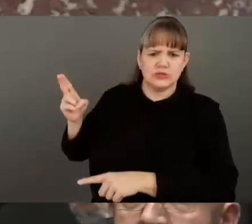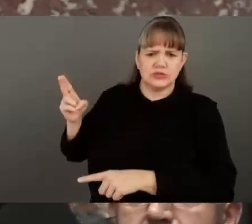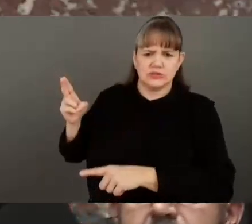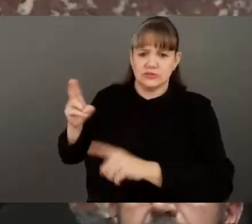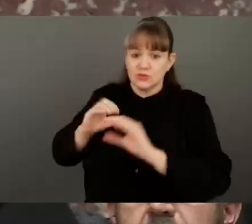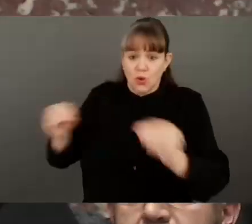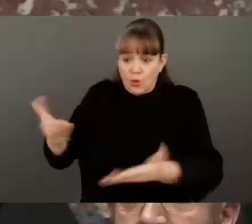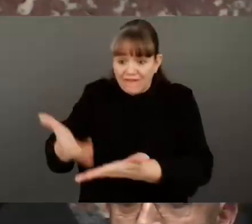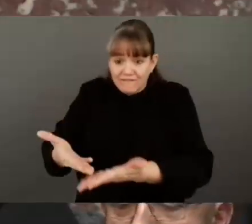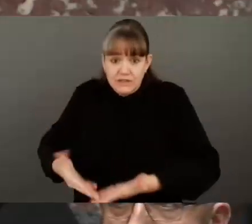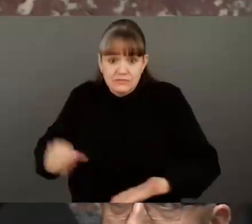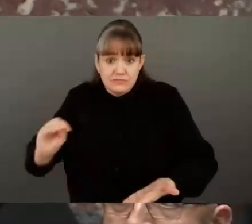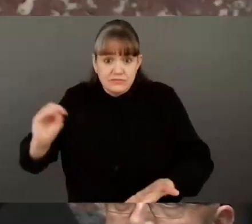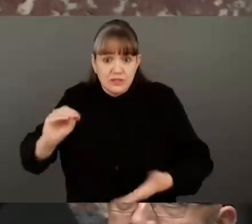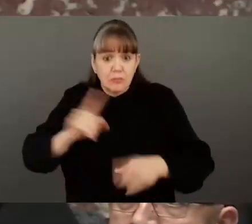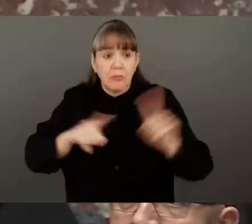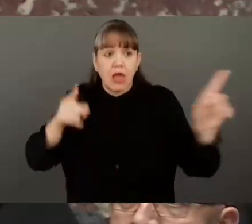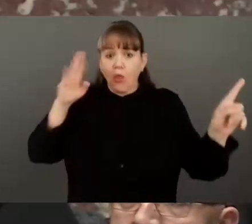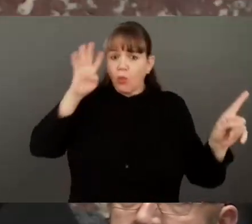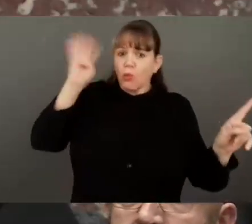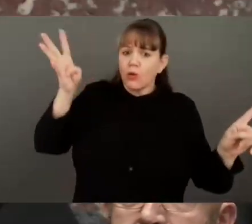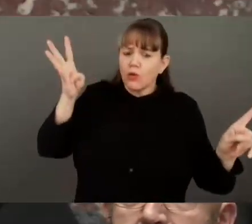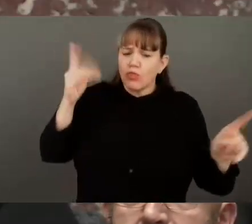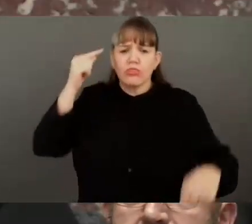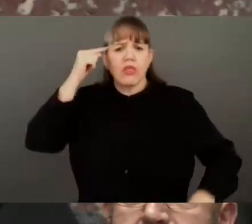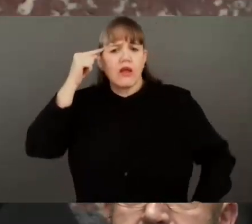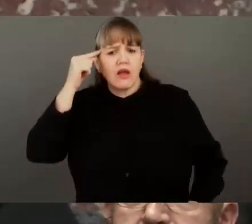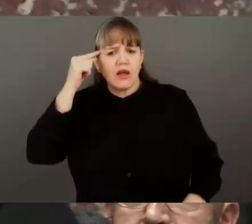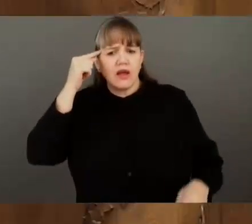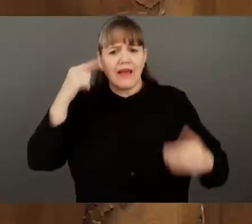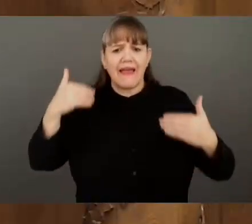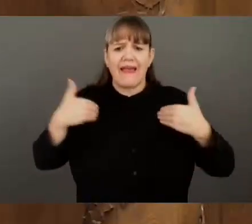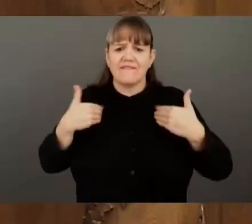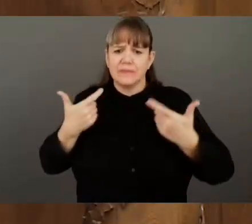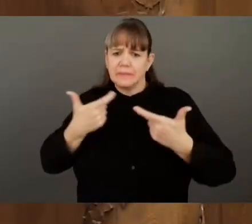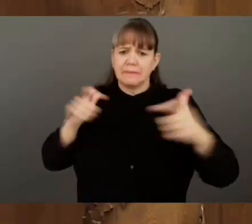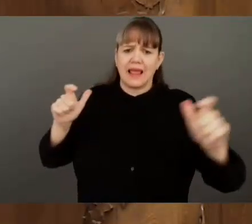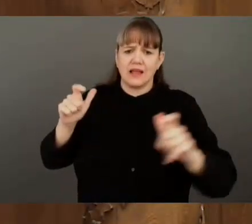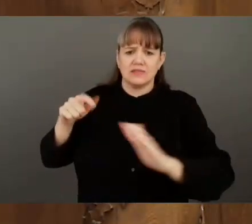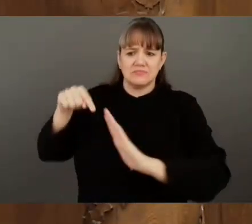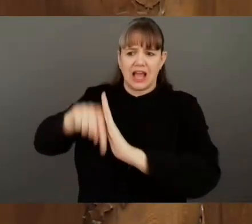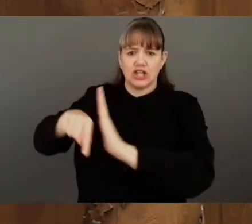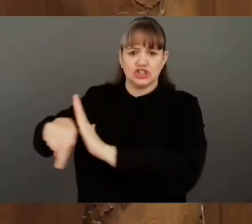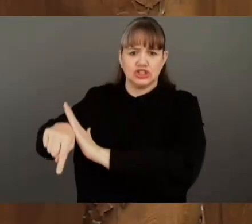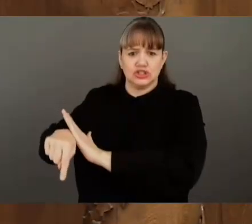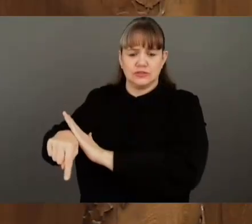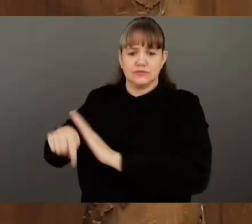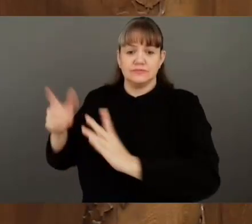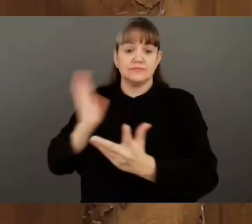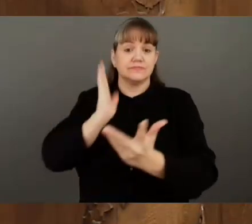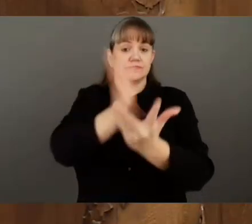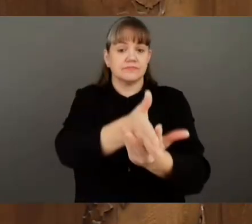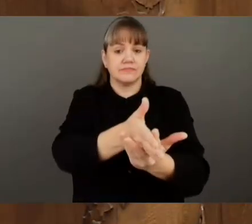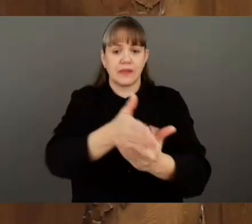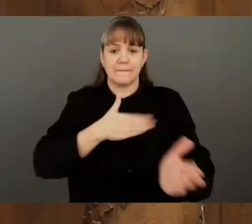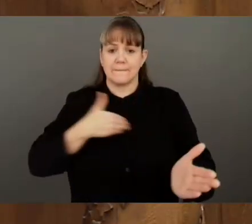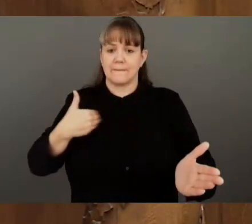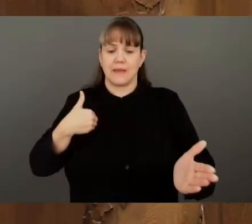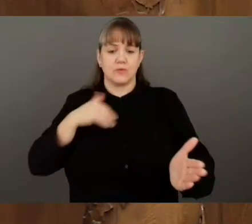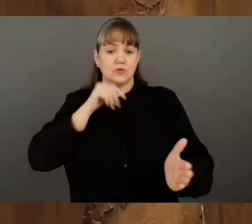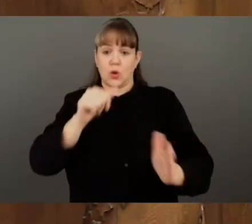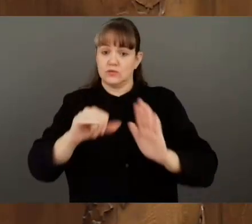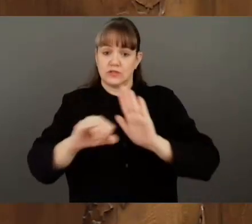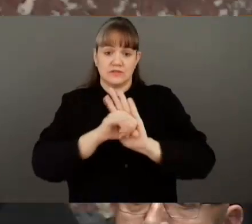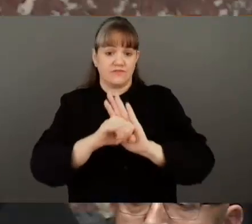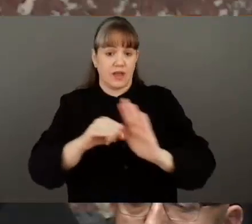today, lashes out at anyone. Member, we don't identify members who are here or not. Retracted, Mr.